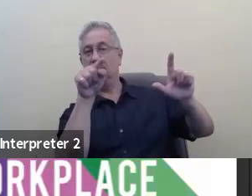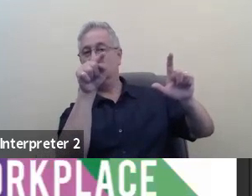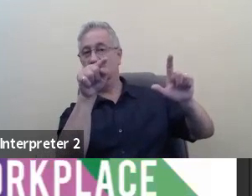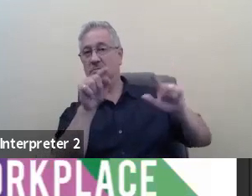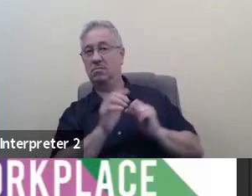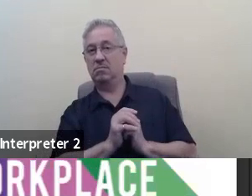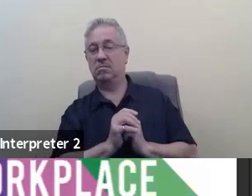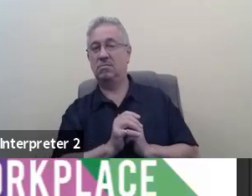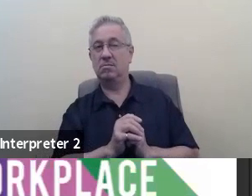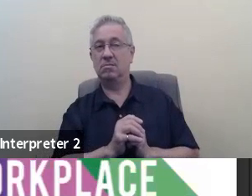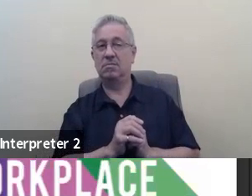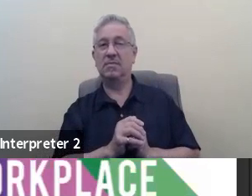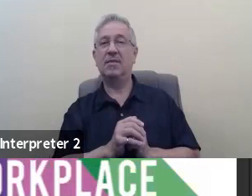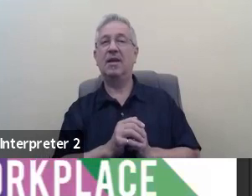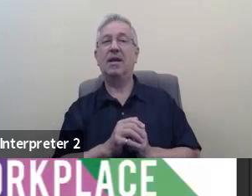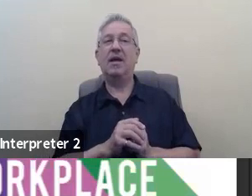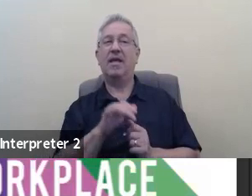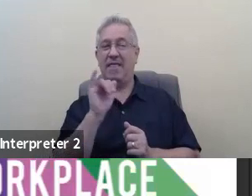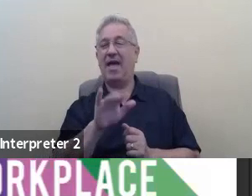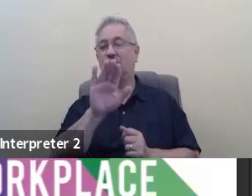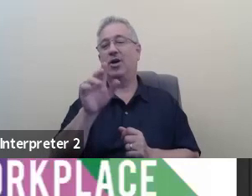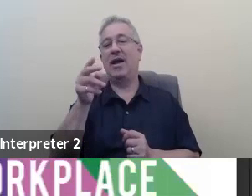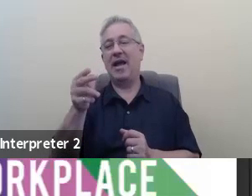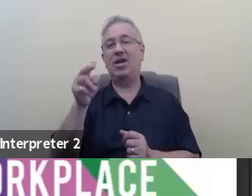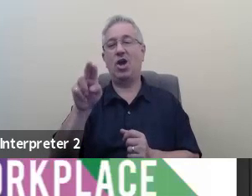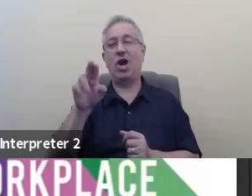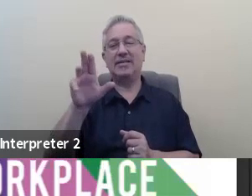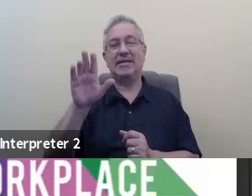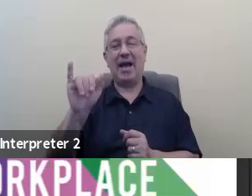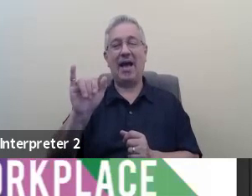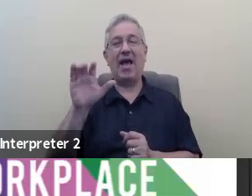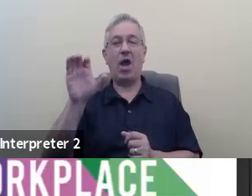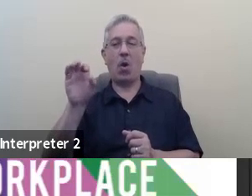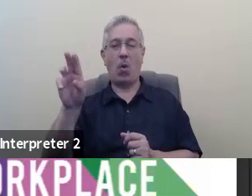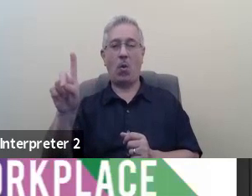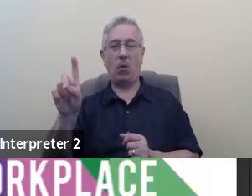org/program/535763. So that's Hrci credit code. And your SHRM credit code is going to be